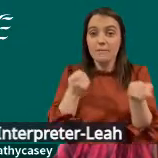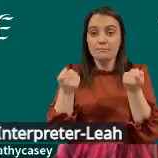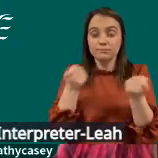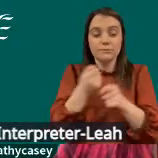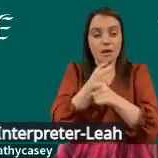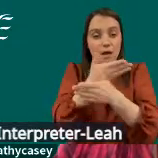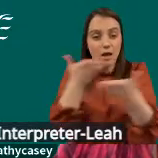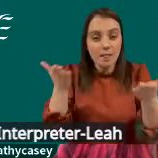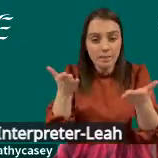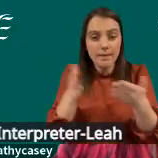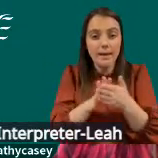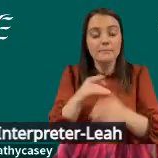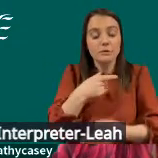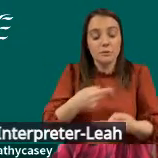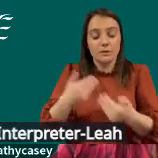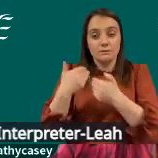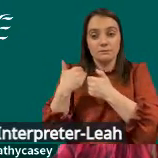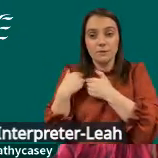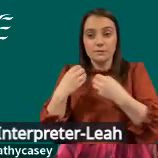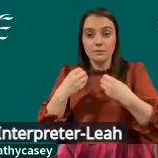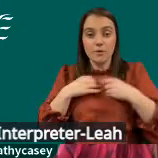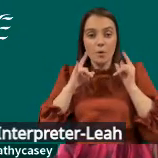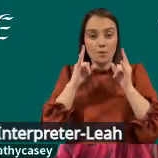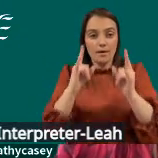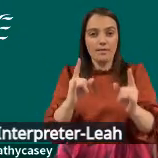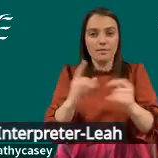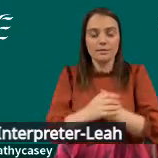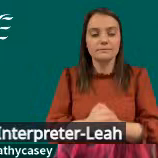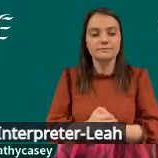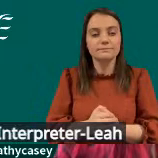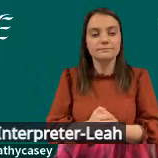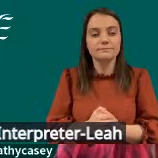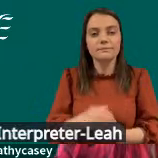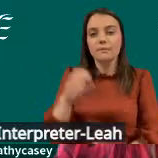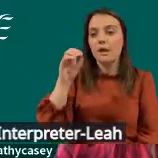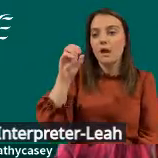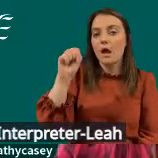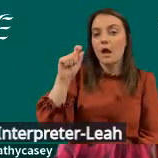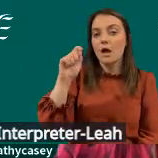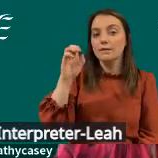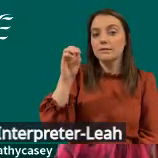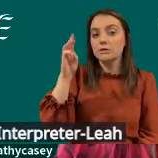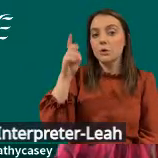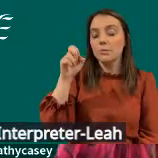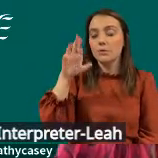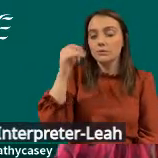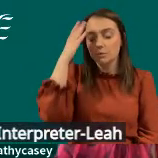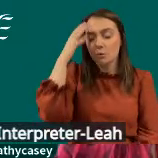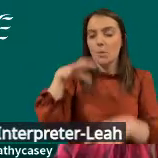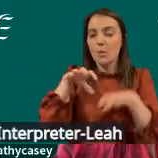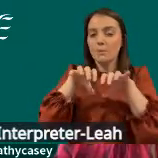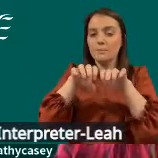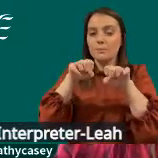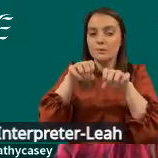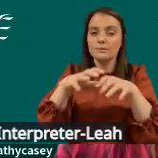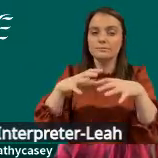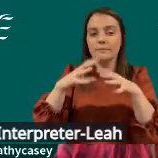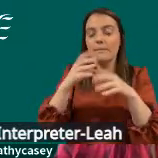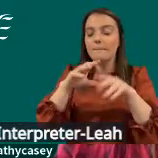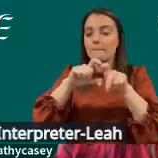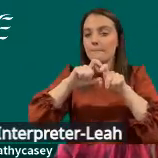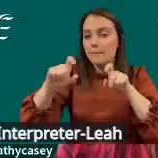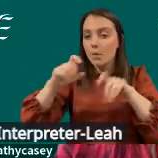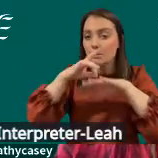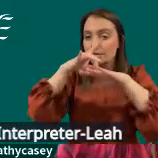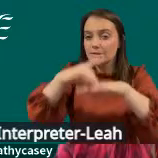take responsibility for our health to do that. What about osteoporosis? This is what we know as brittle bone disease. Unfortunately, it is